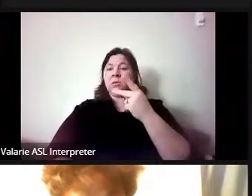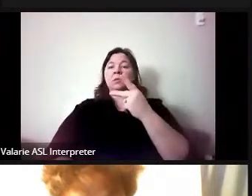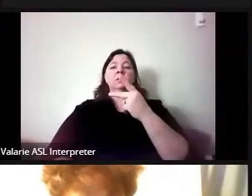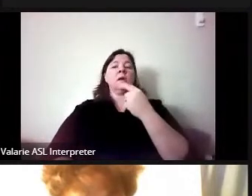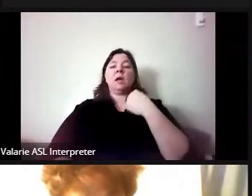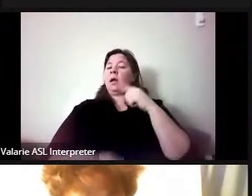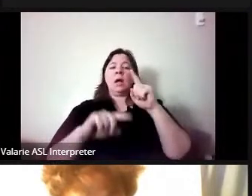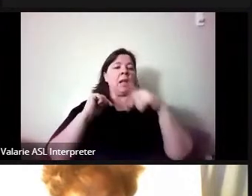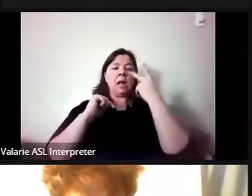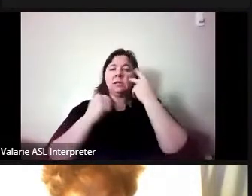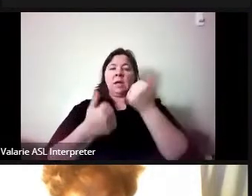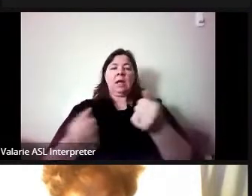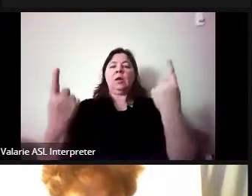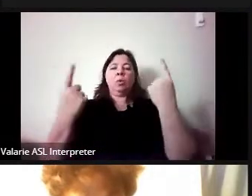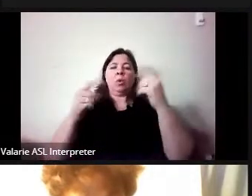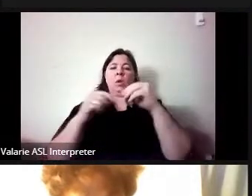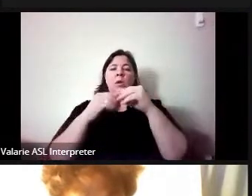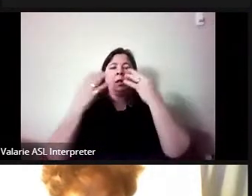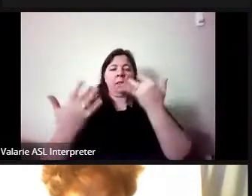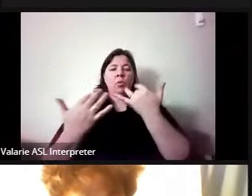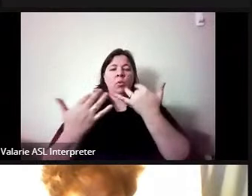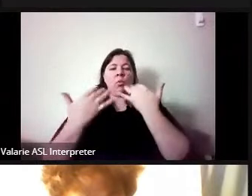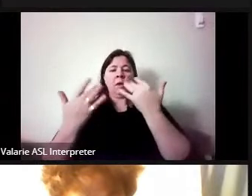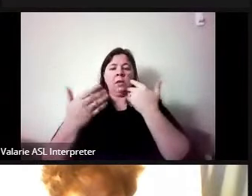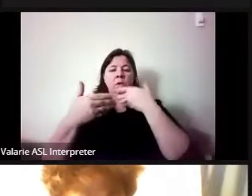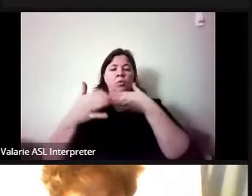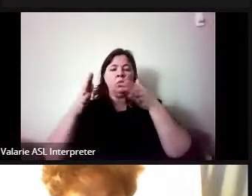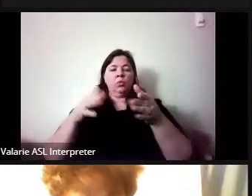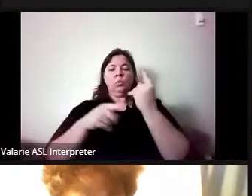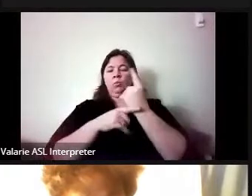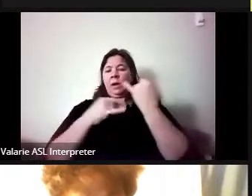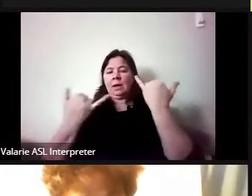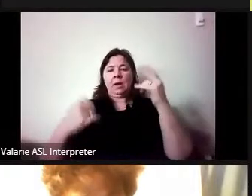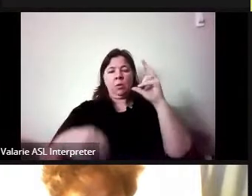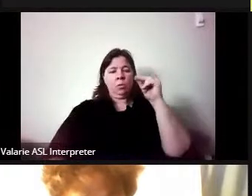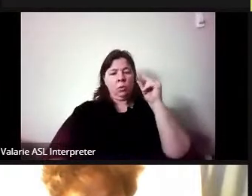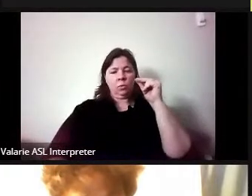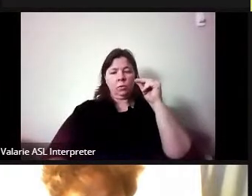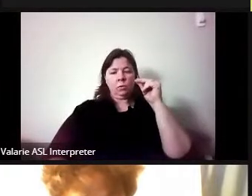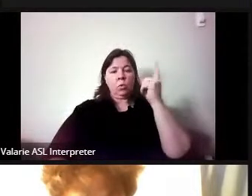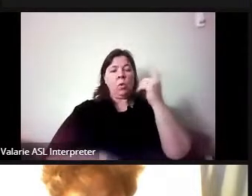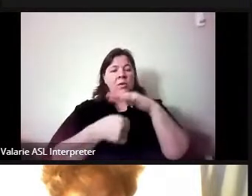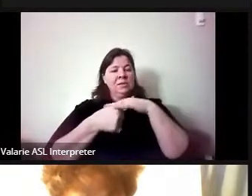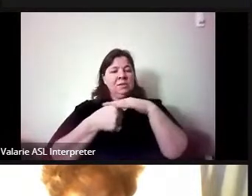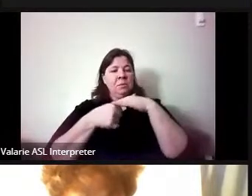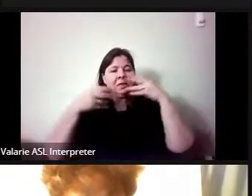I cannot see anybody in the waiting room at this moment. We have one space left.